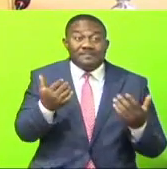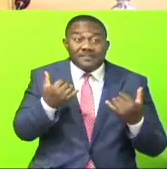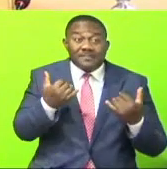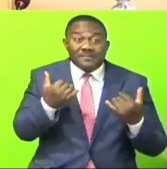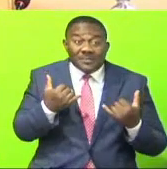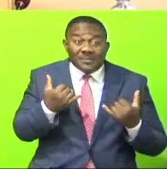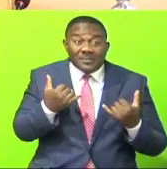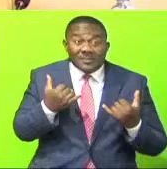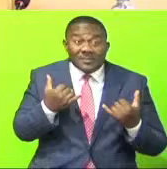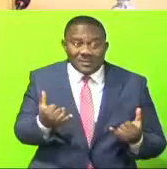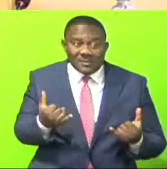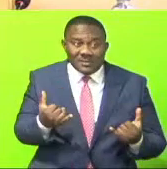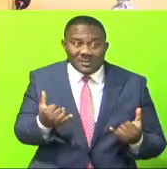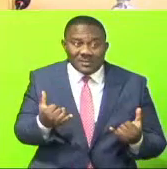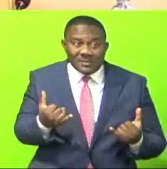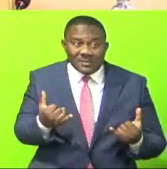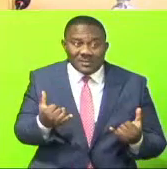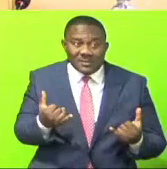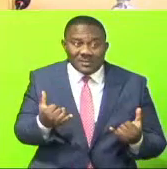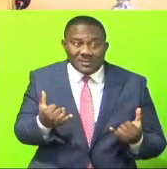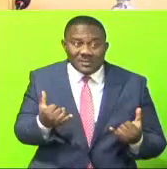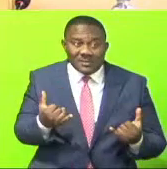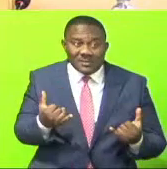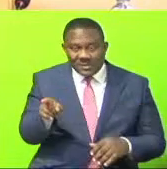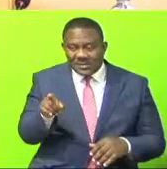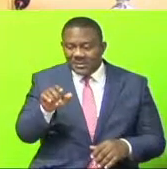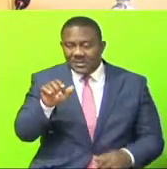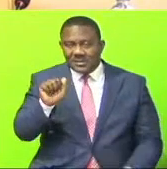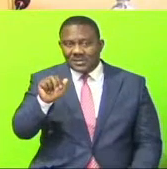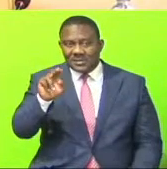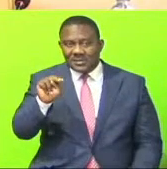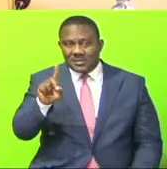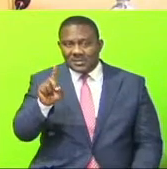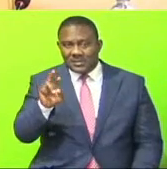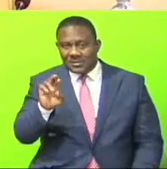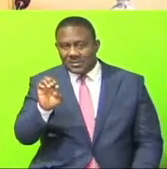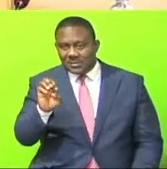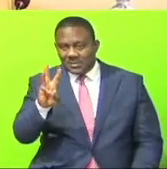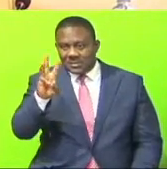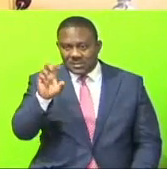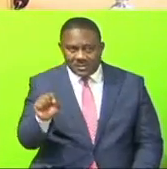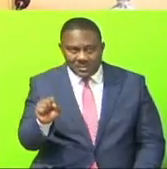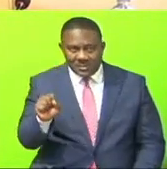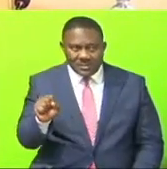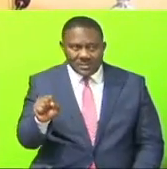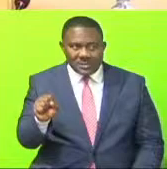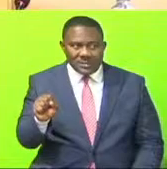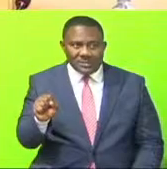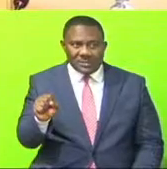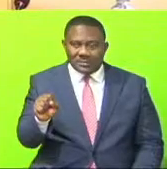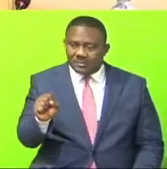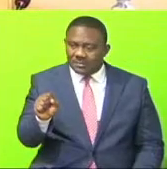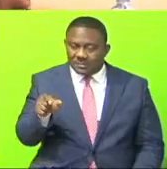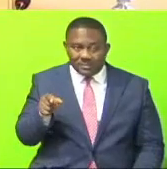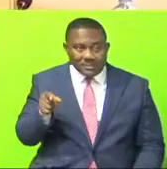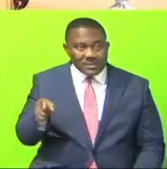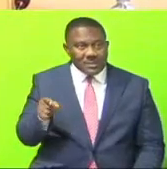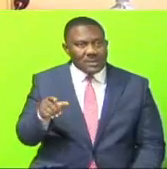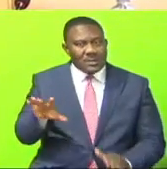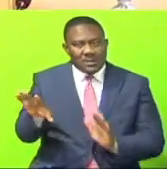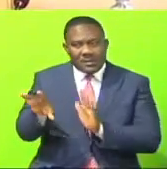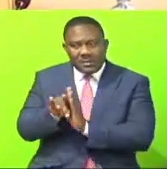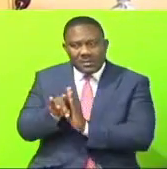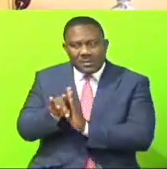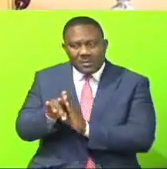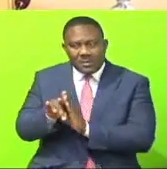is whether or not Andrews Amwako Esiama, Honorable, having been elected to this house as